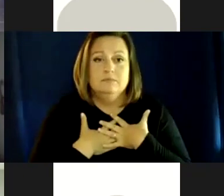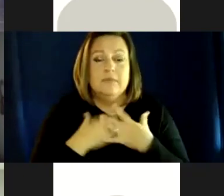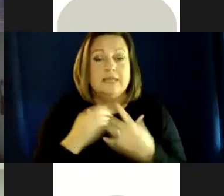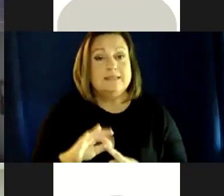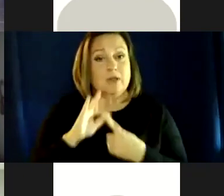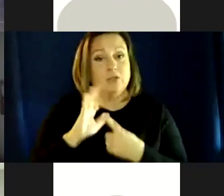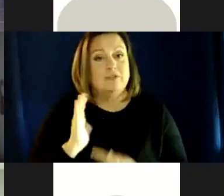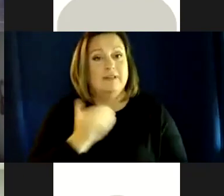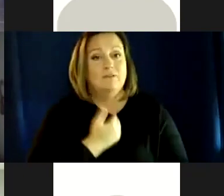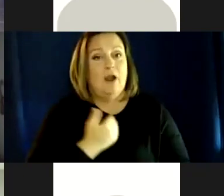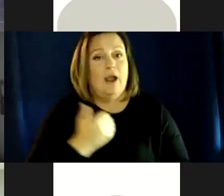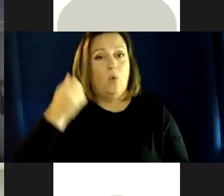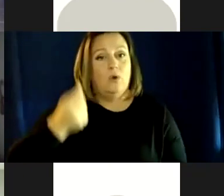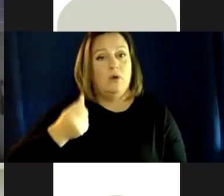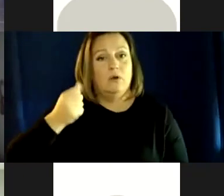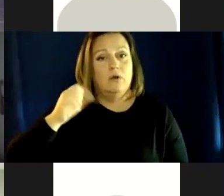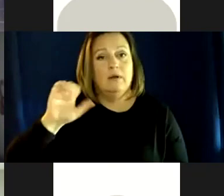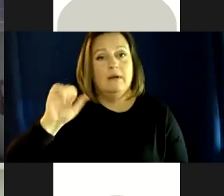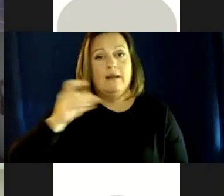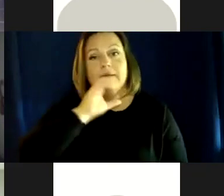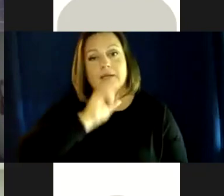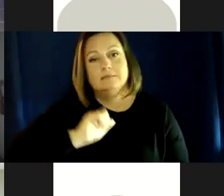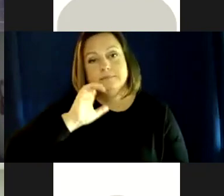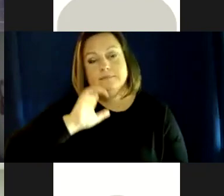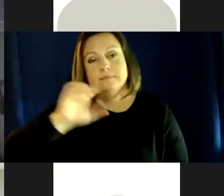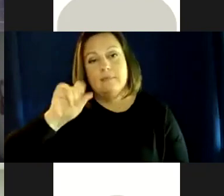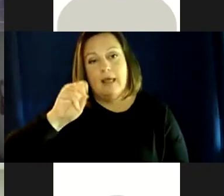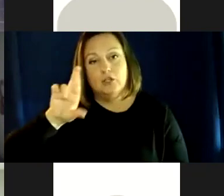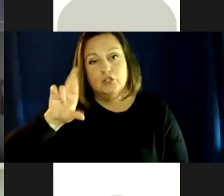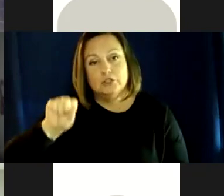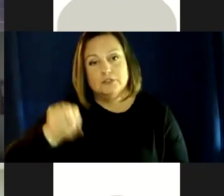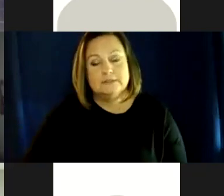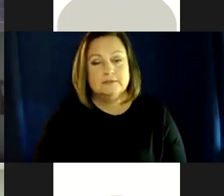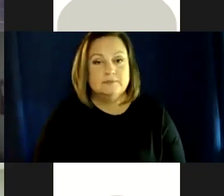and those that are most vulnerable in our communities.